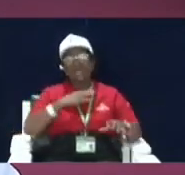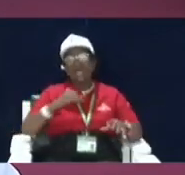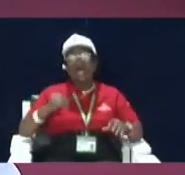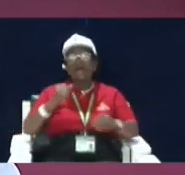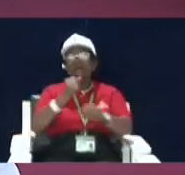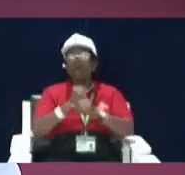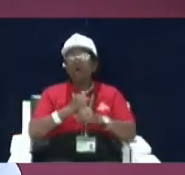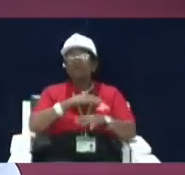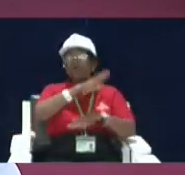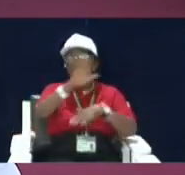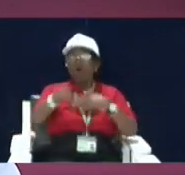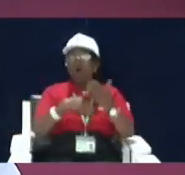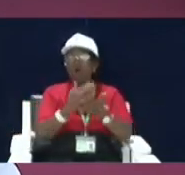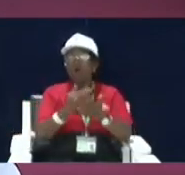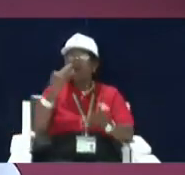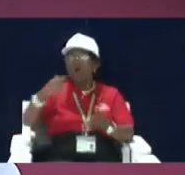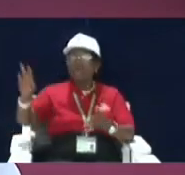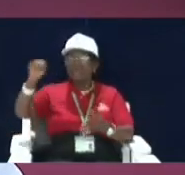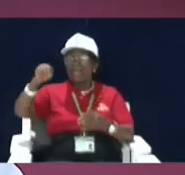The Lord asked me to tell you,